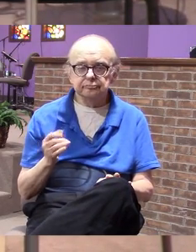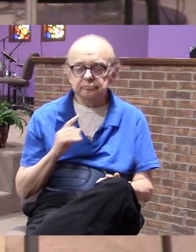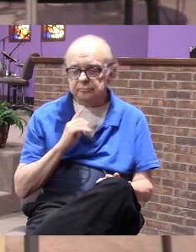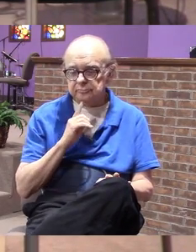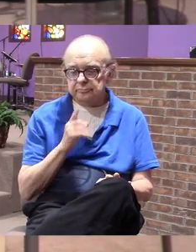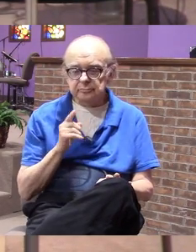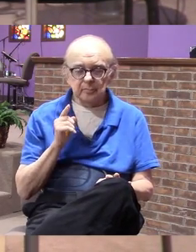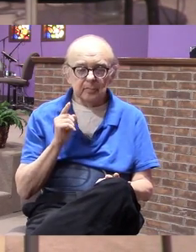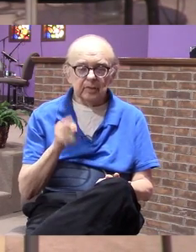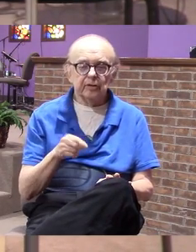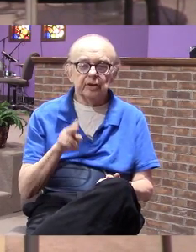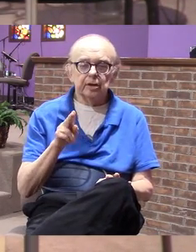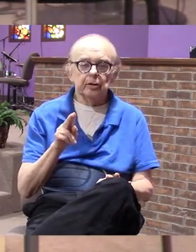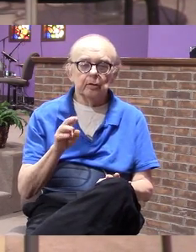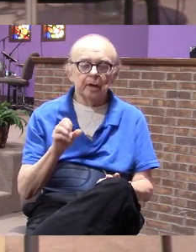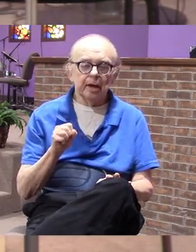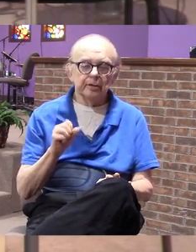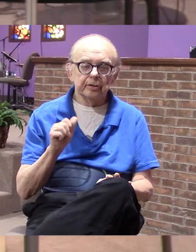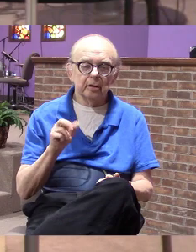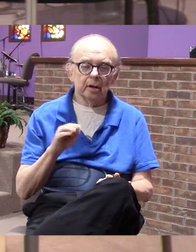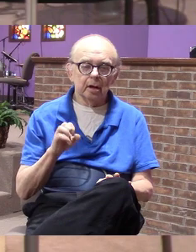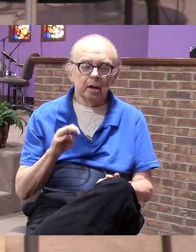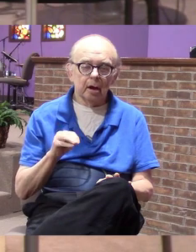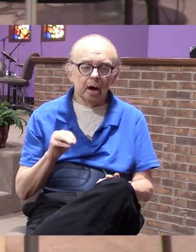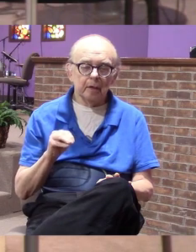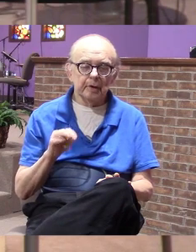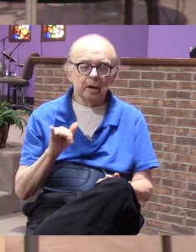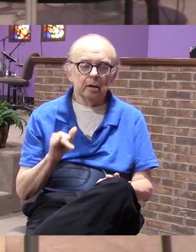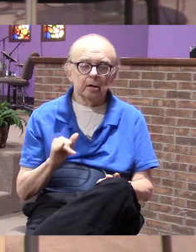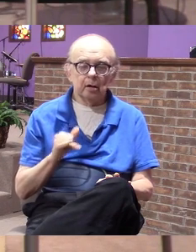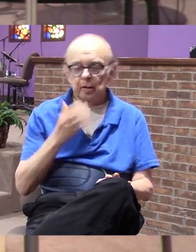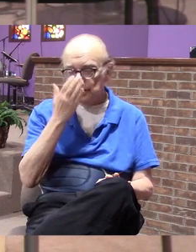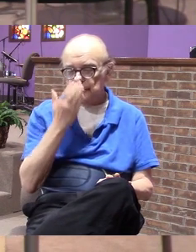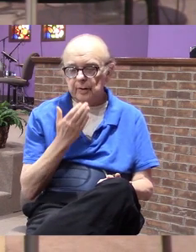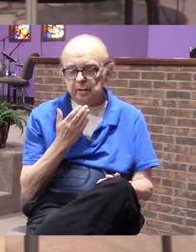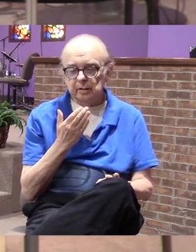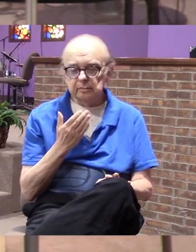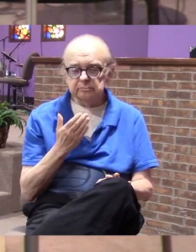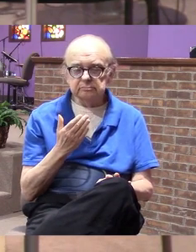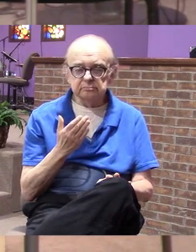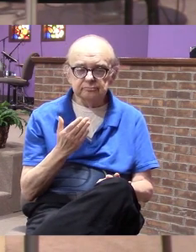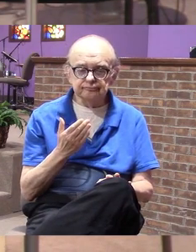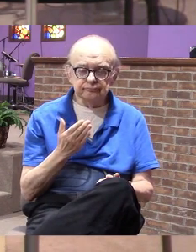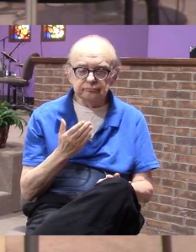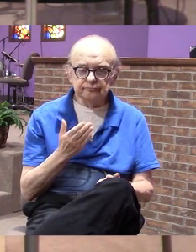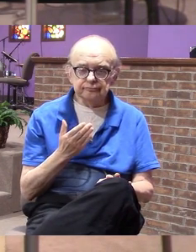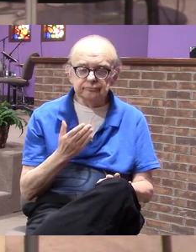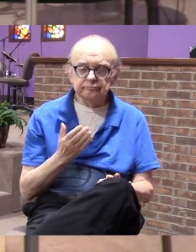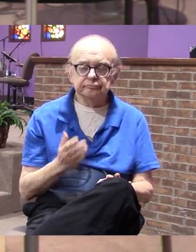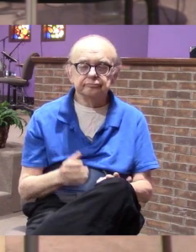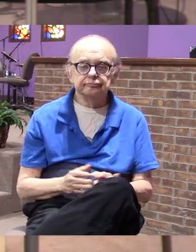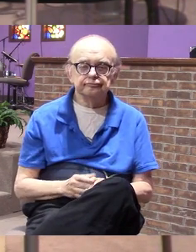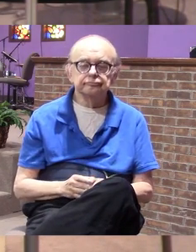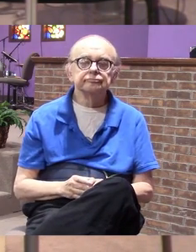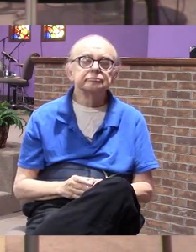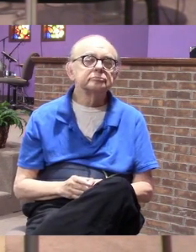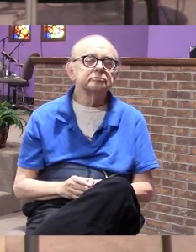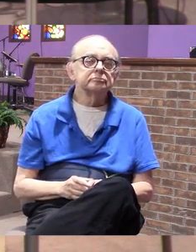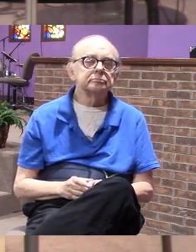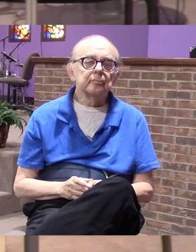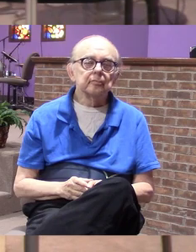said U.S. Army on the front of it, U.S. Army veteran, and on the back it said these colors don't run. And so